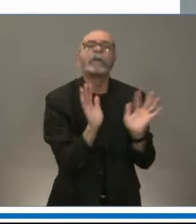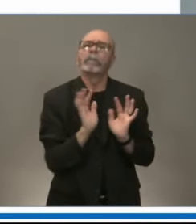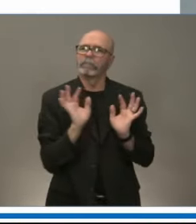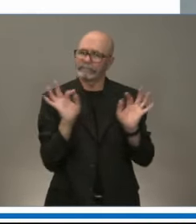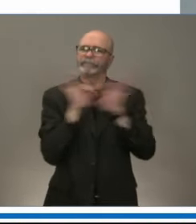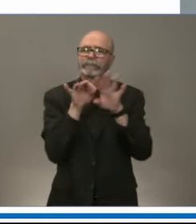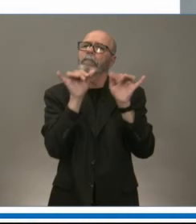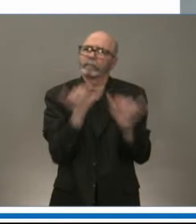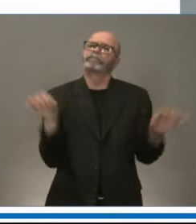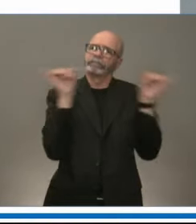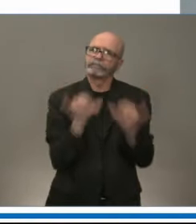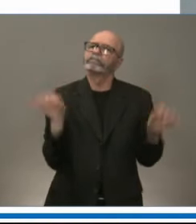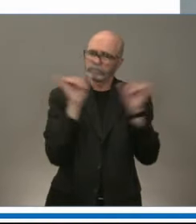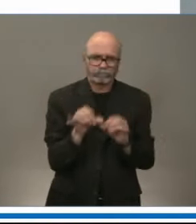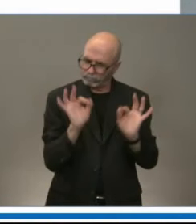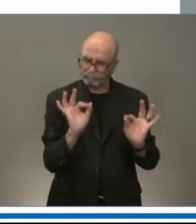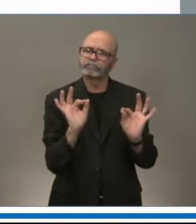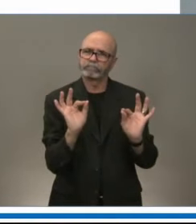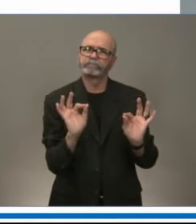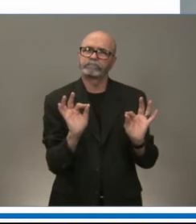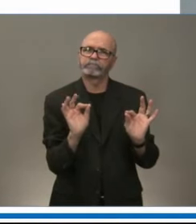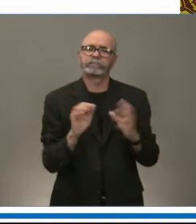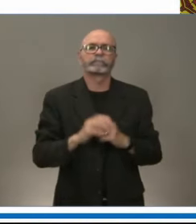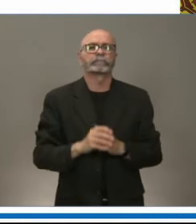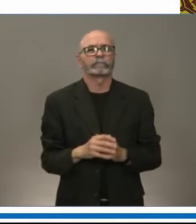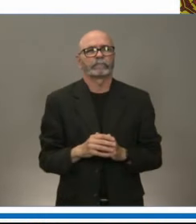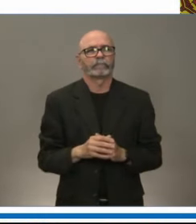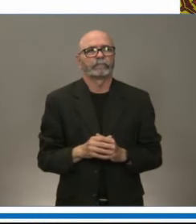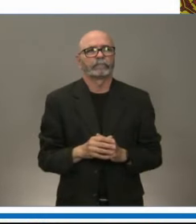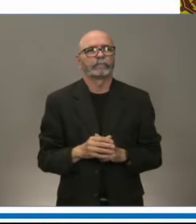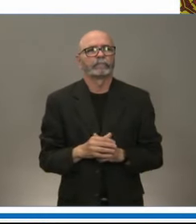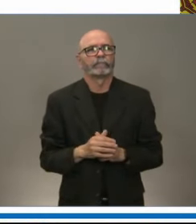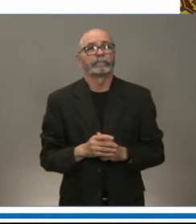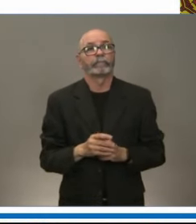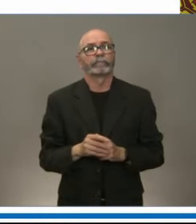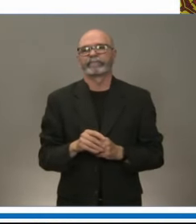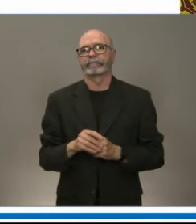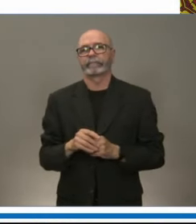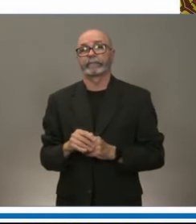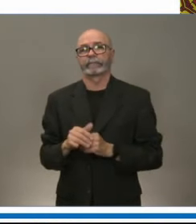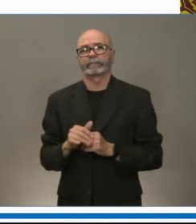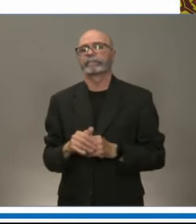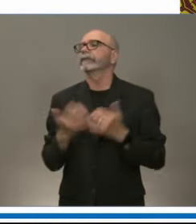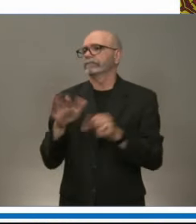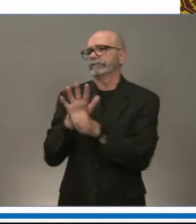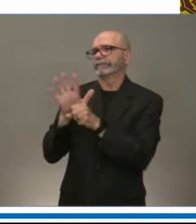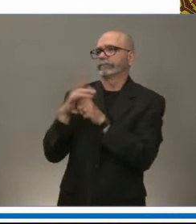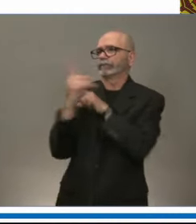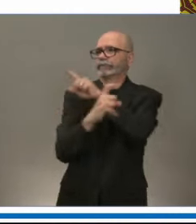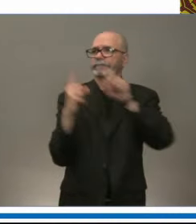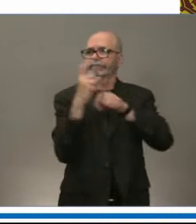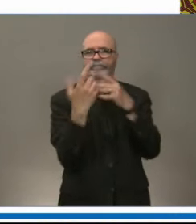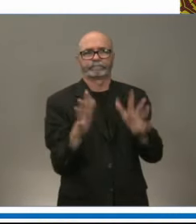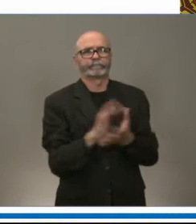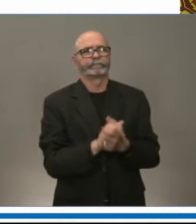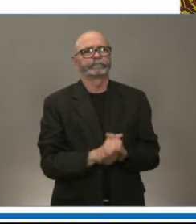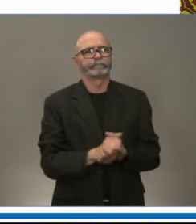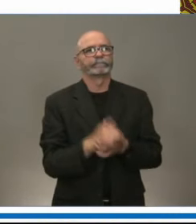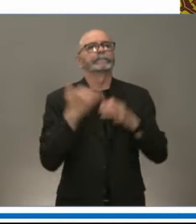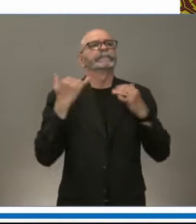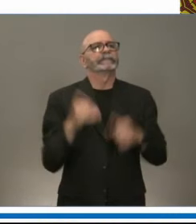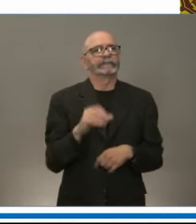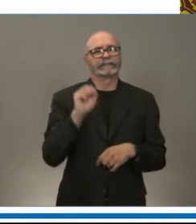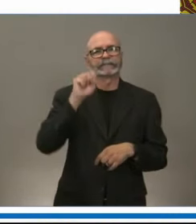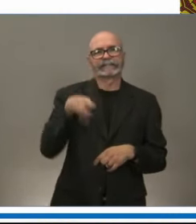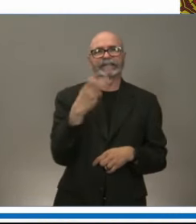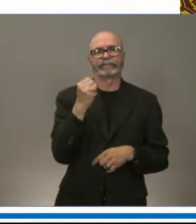the era of COVID-19. That's all the time that we have for questions today. So go ahead, Premier. Thank you, Chrissy. Google has